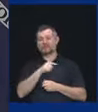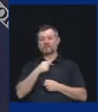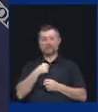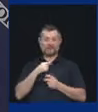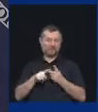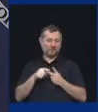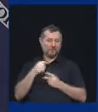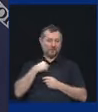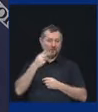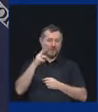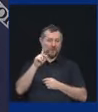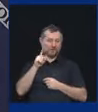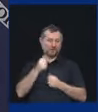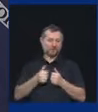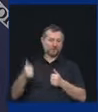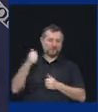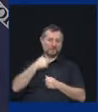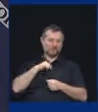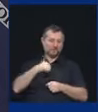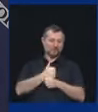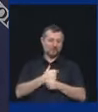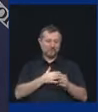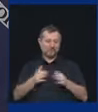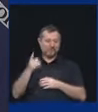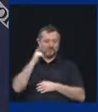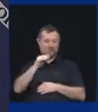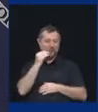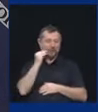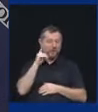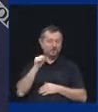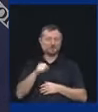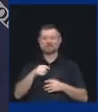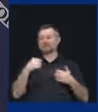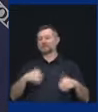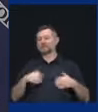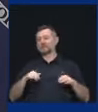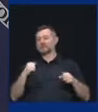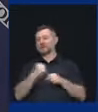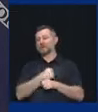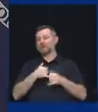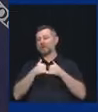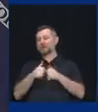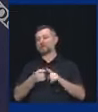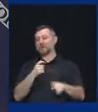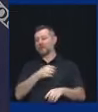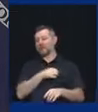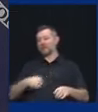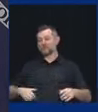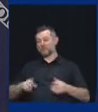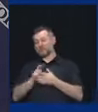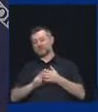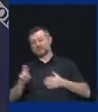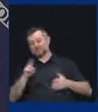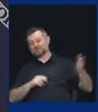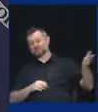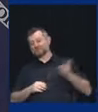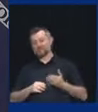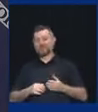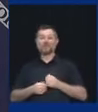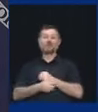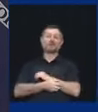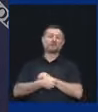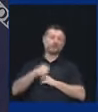Clinton. I did a homeless plan that received the highest award from Harvard University, Kennedy School. We know how to do it. We